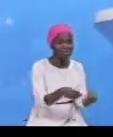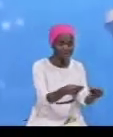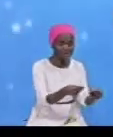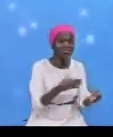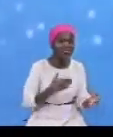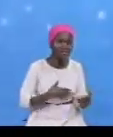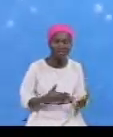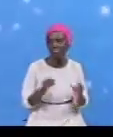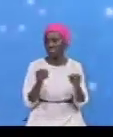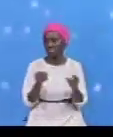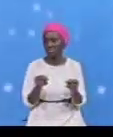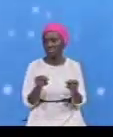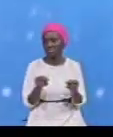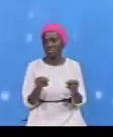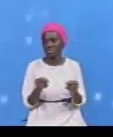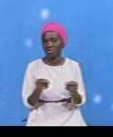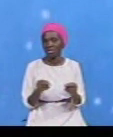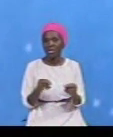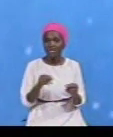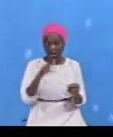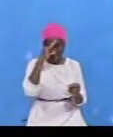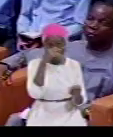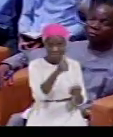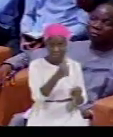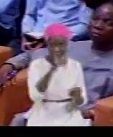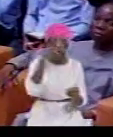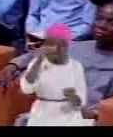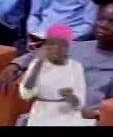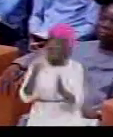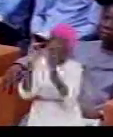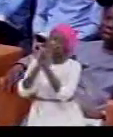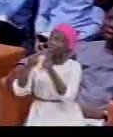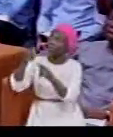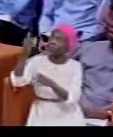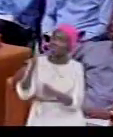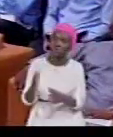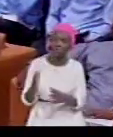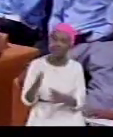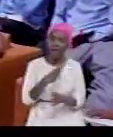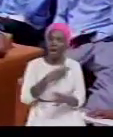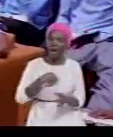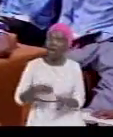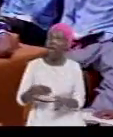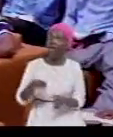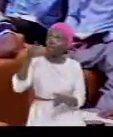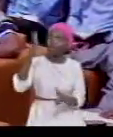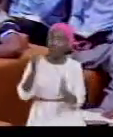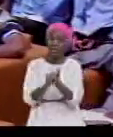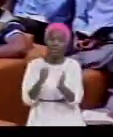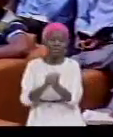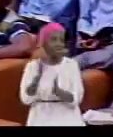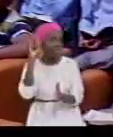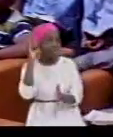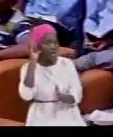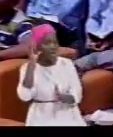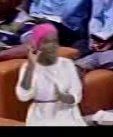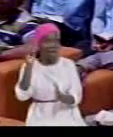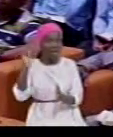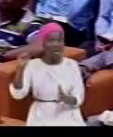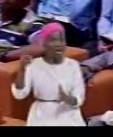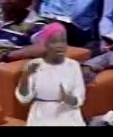that can answer Isaiah will also answer Ezekiah. And the Lord that can answer